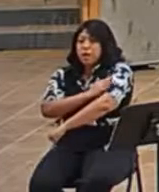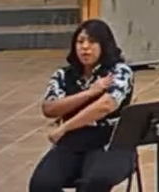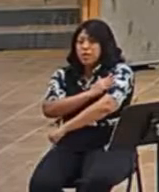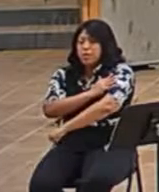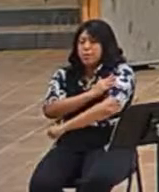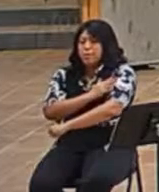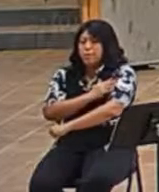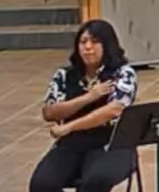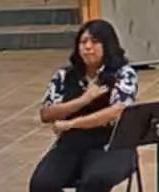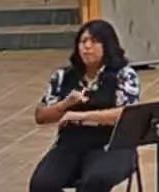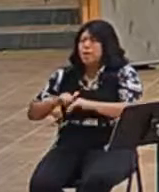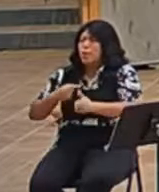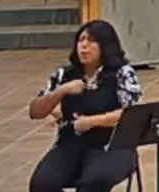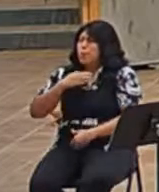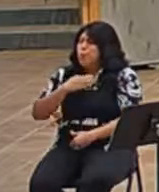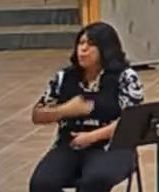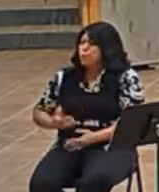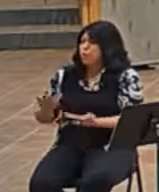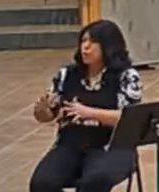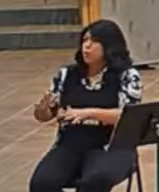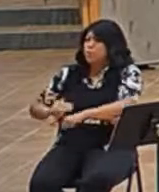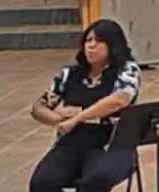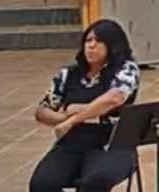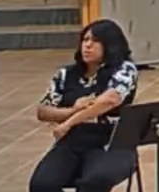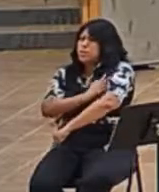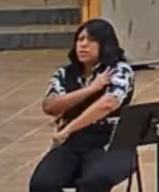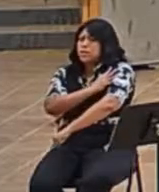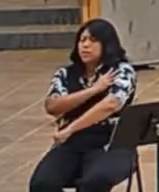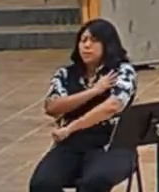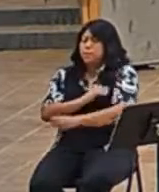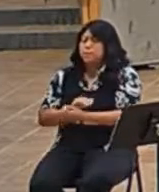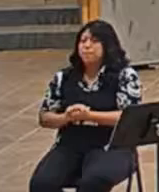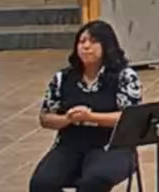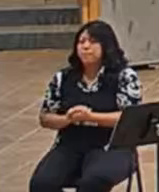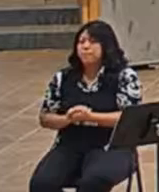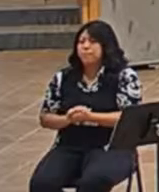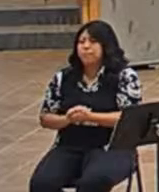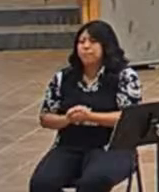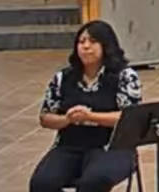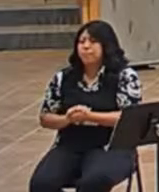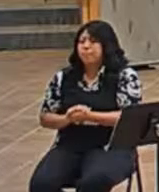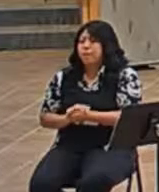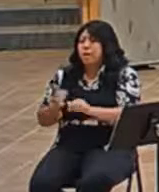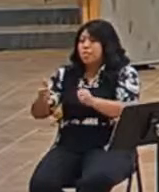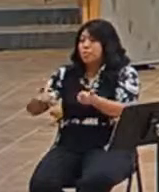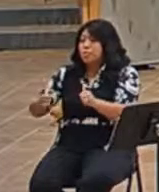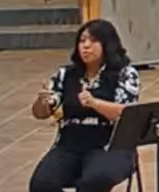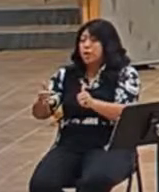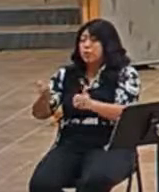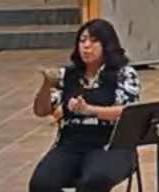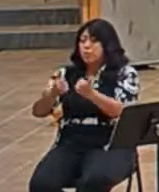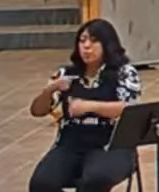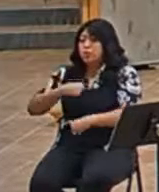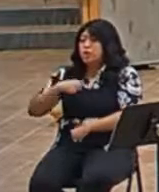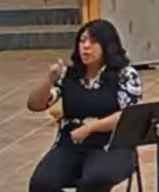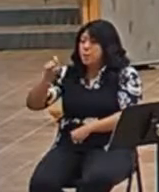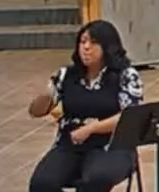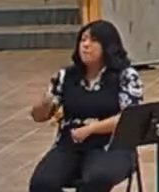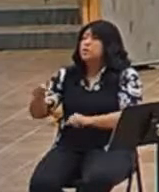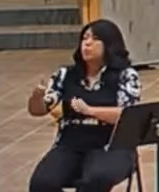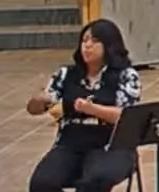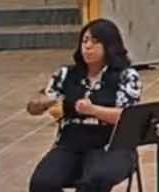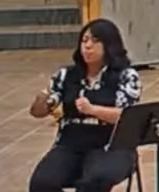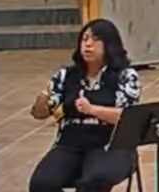fire, and how I wish it were already blazing. There is a baptism with which I must